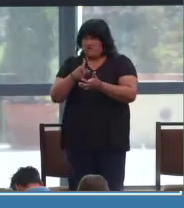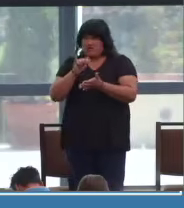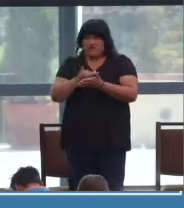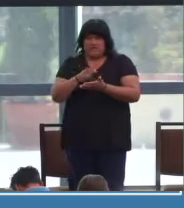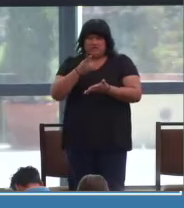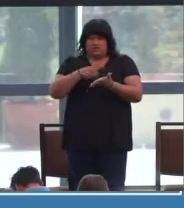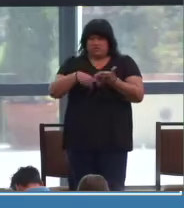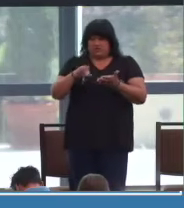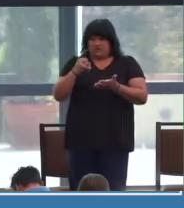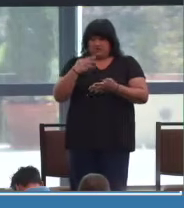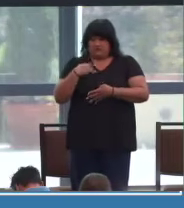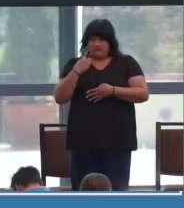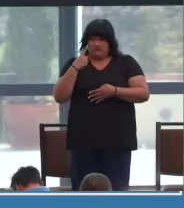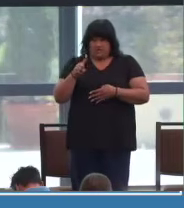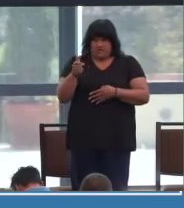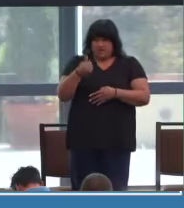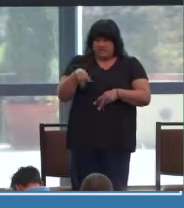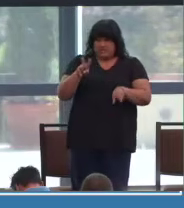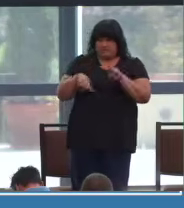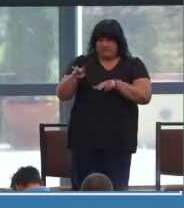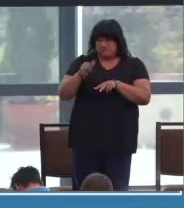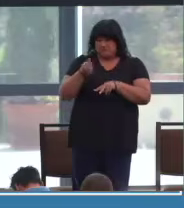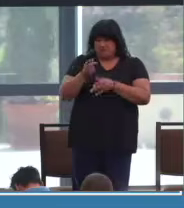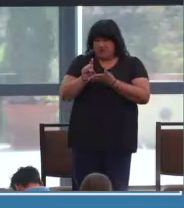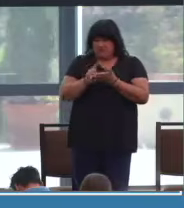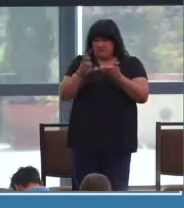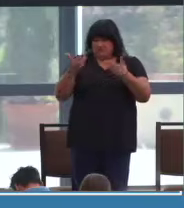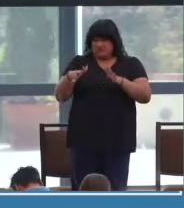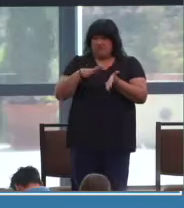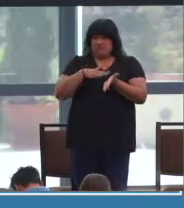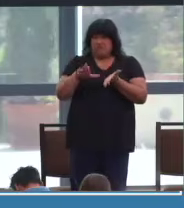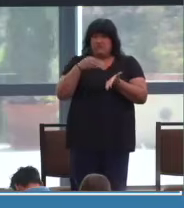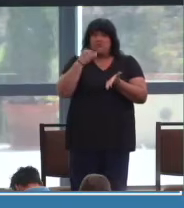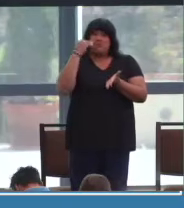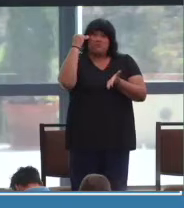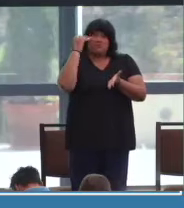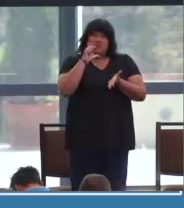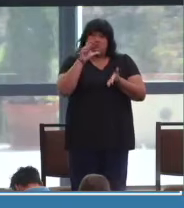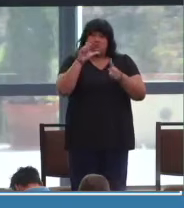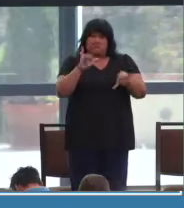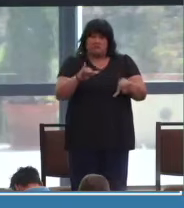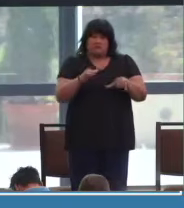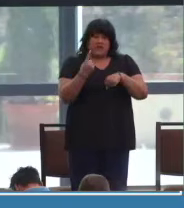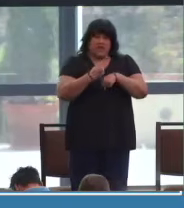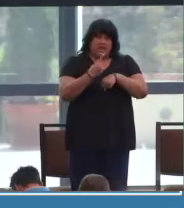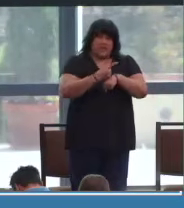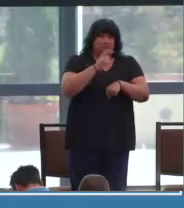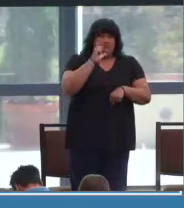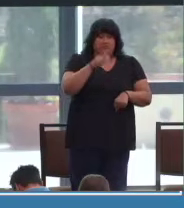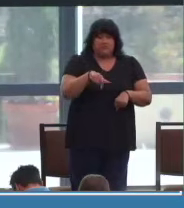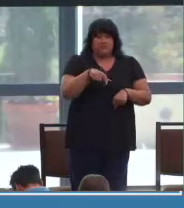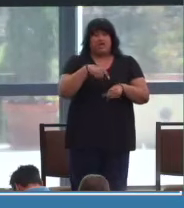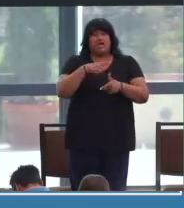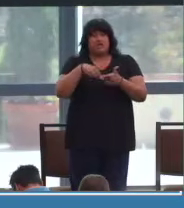for infusion reactions. Otherwise, they're free to go home. And then we just go to some monthly